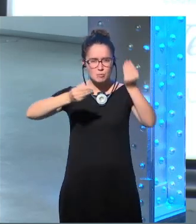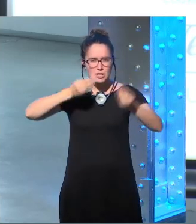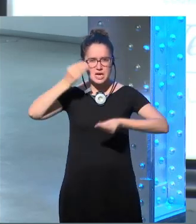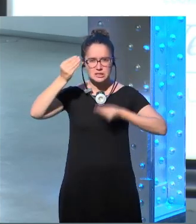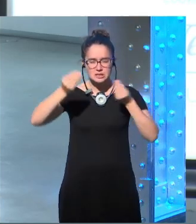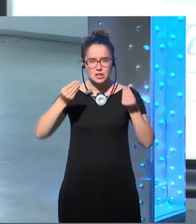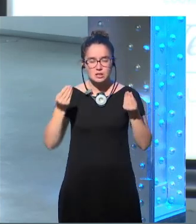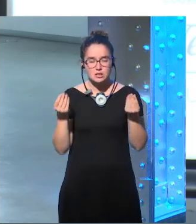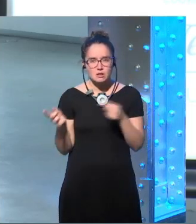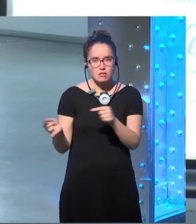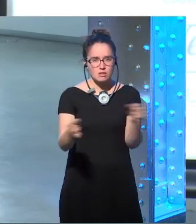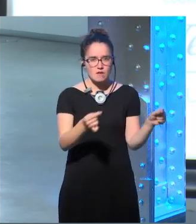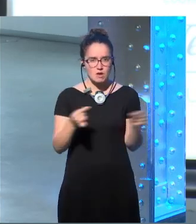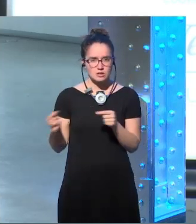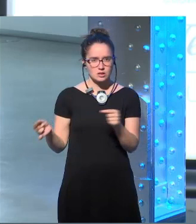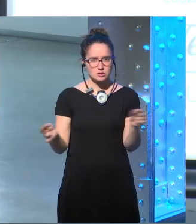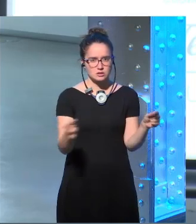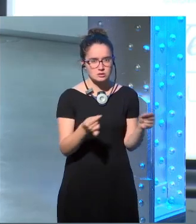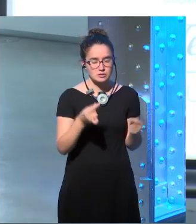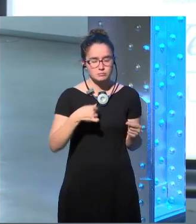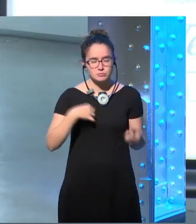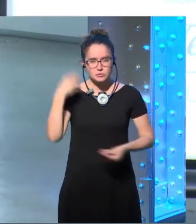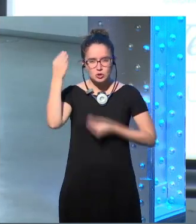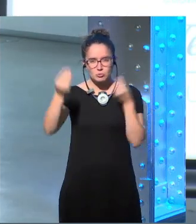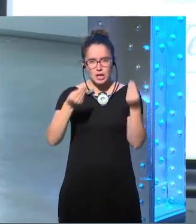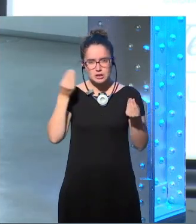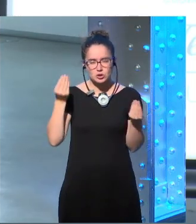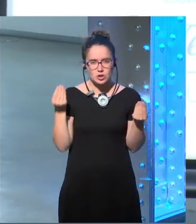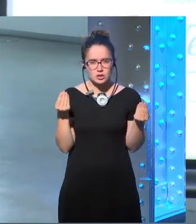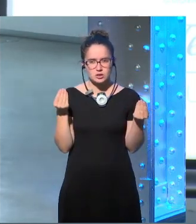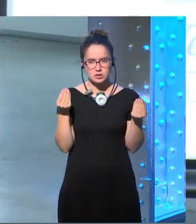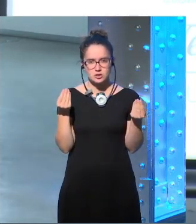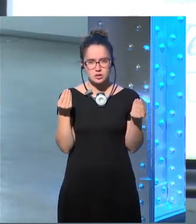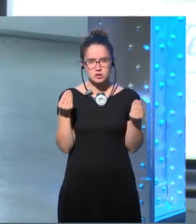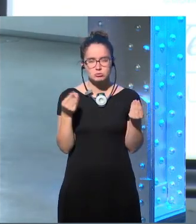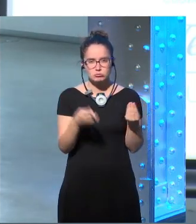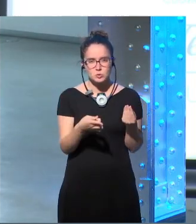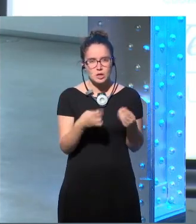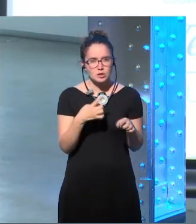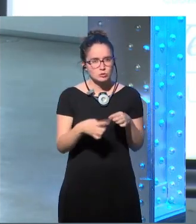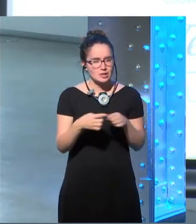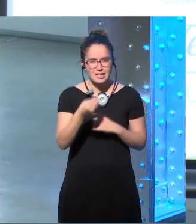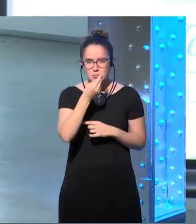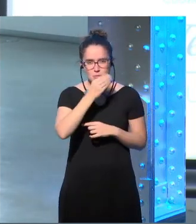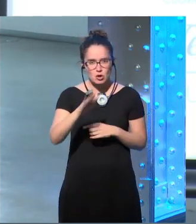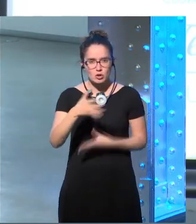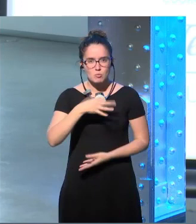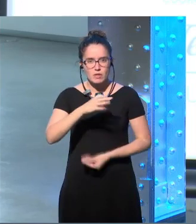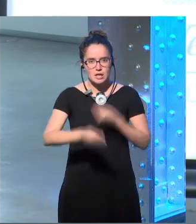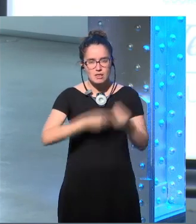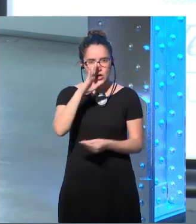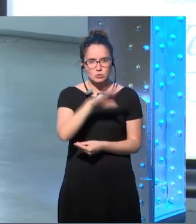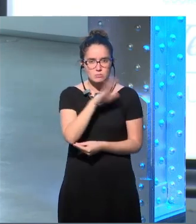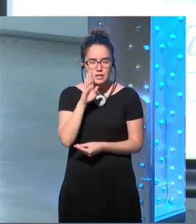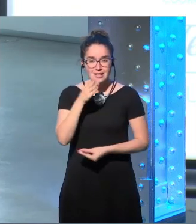and debate. And I think that's the best thing a parent could do as well, to actually get children to